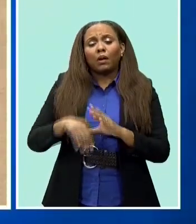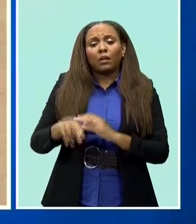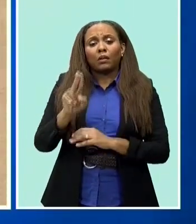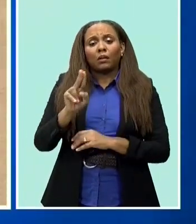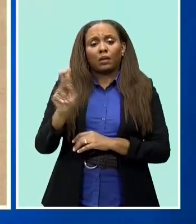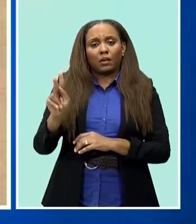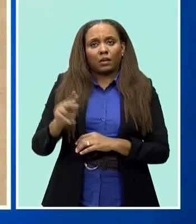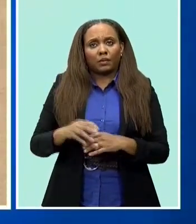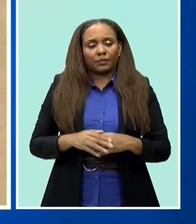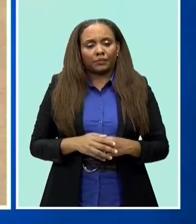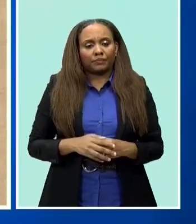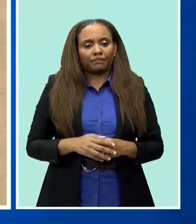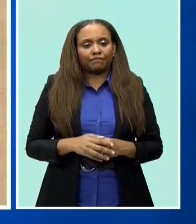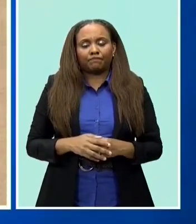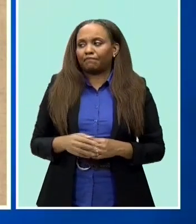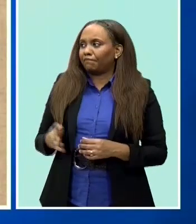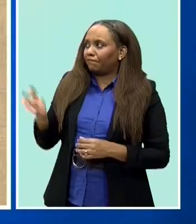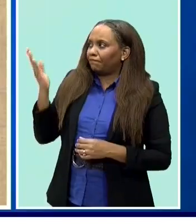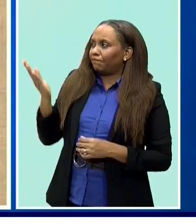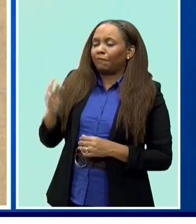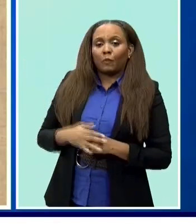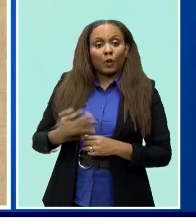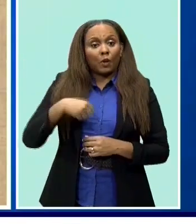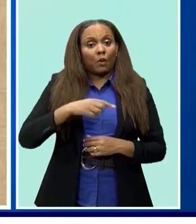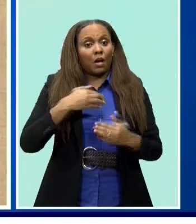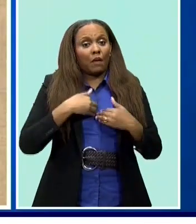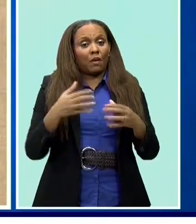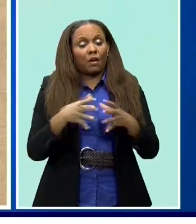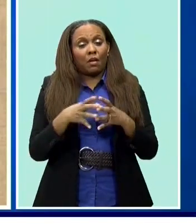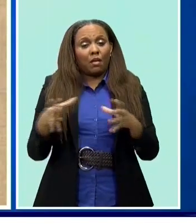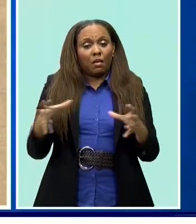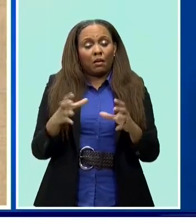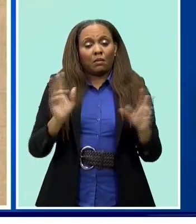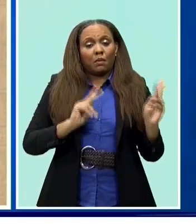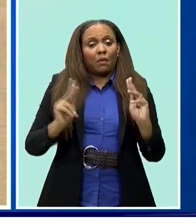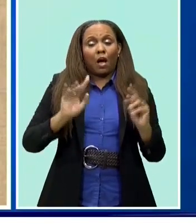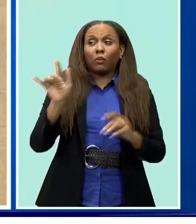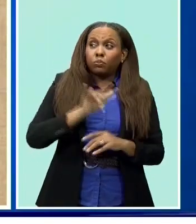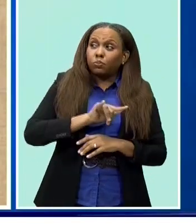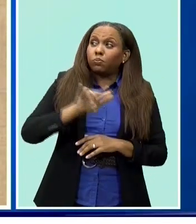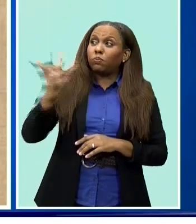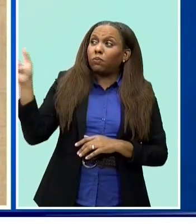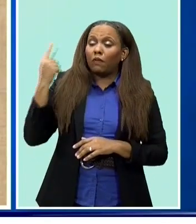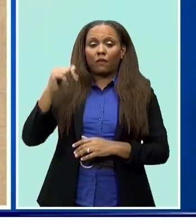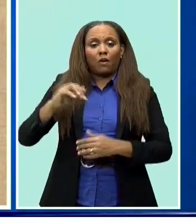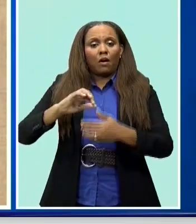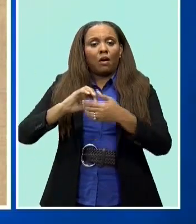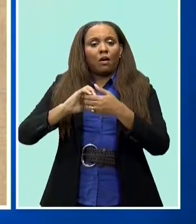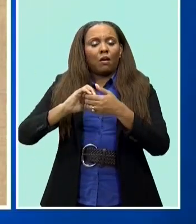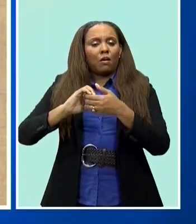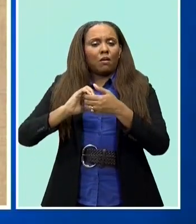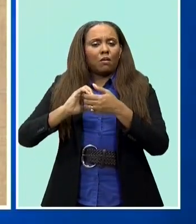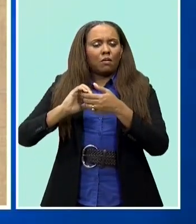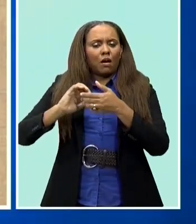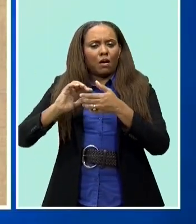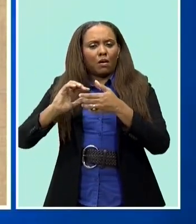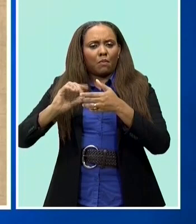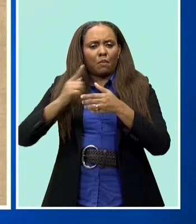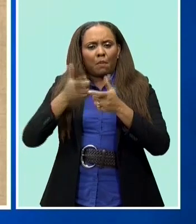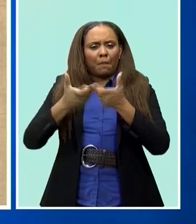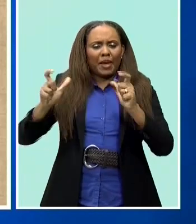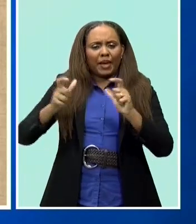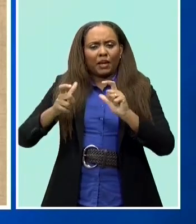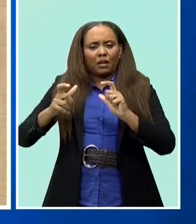a cadre of dancers who would go down to the World Championships, and over the years they too have